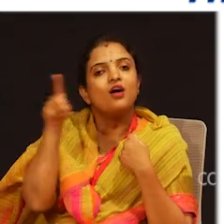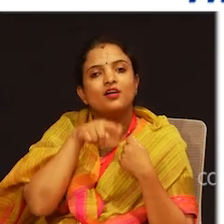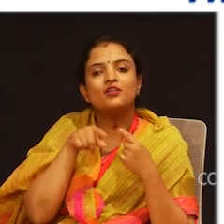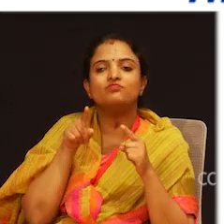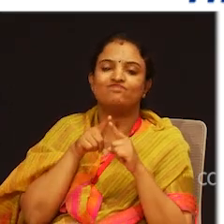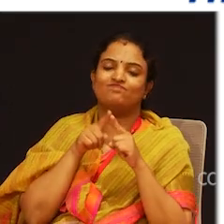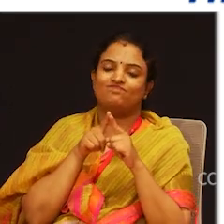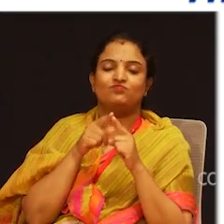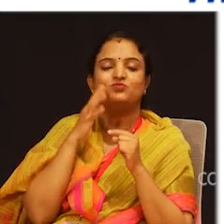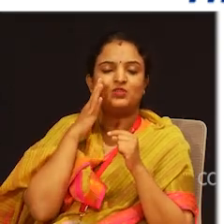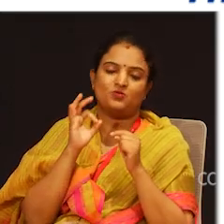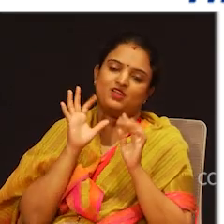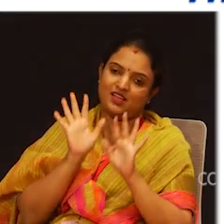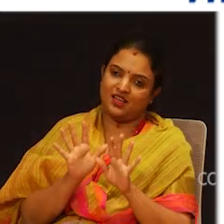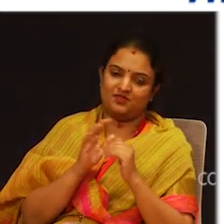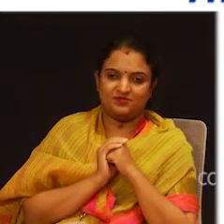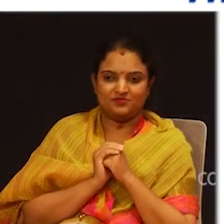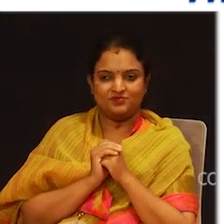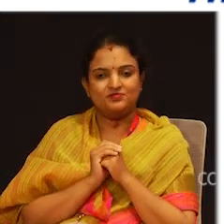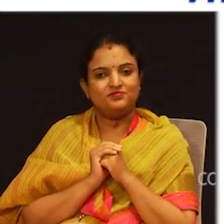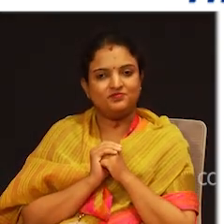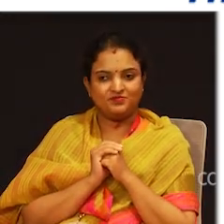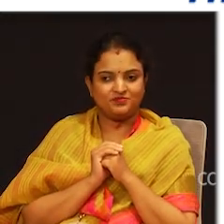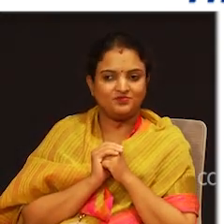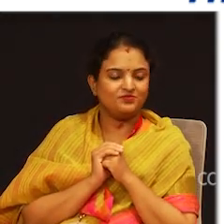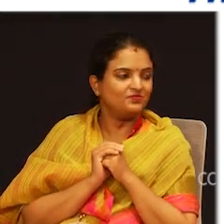learner matters. Thank you very much.